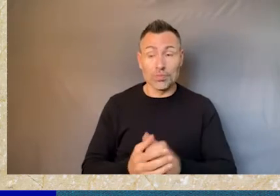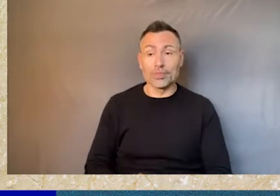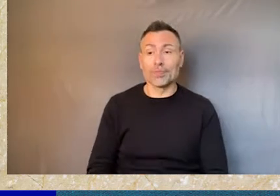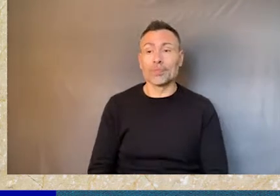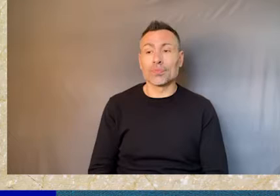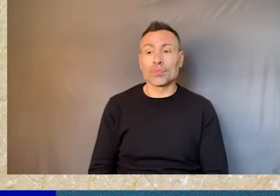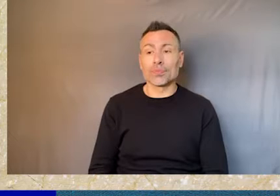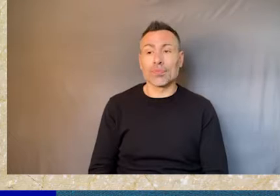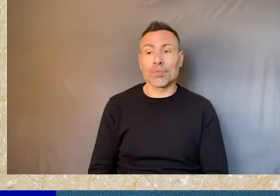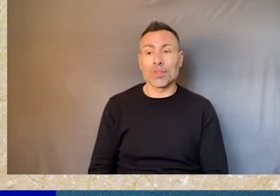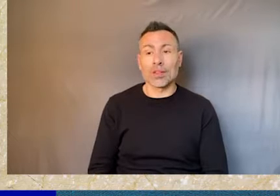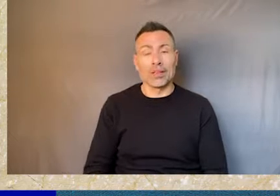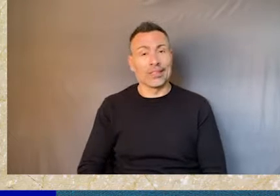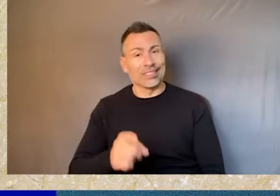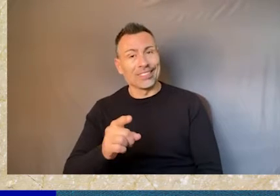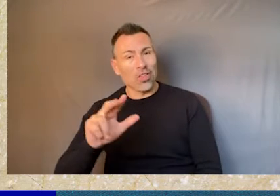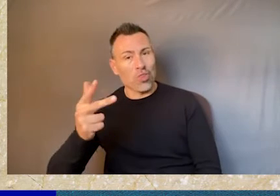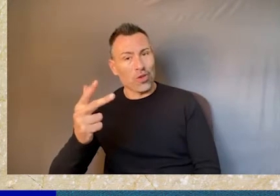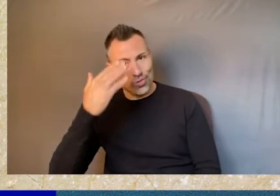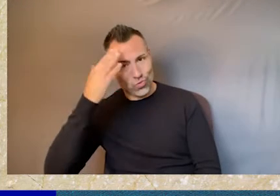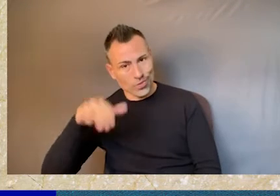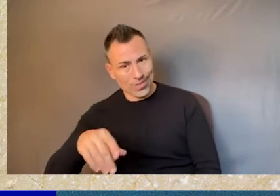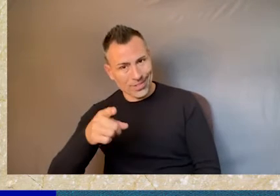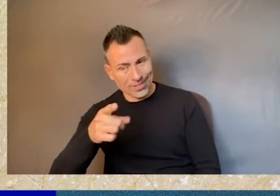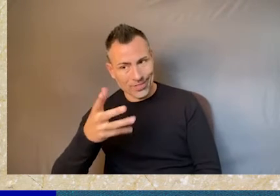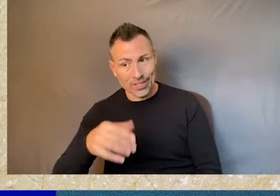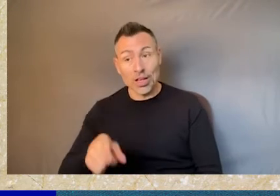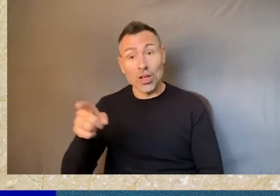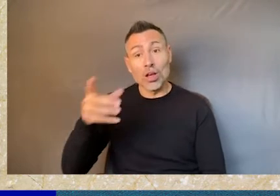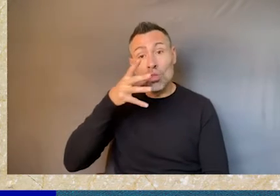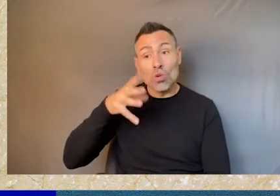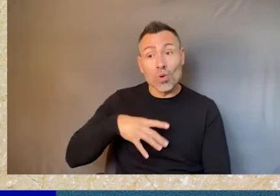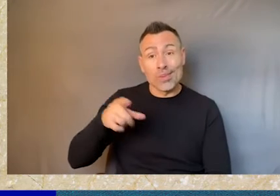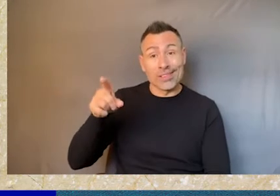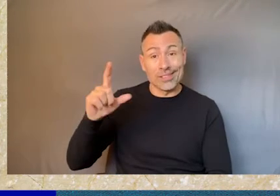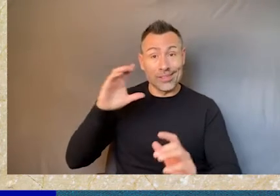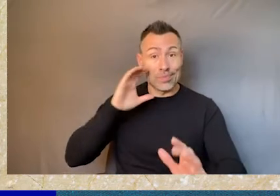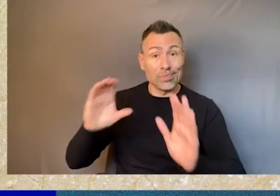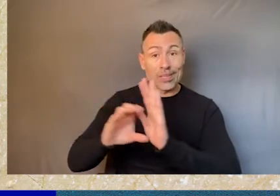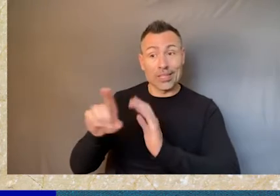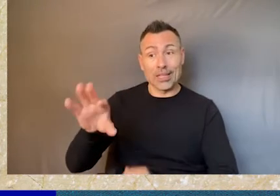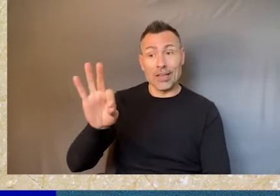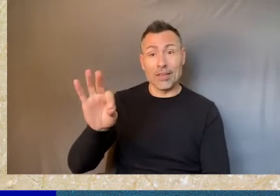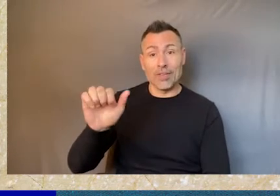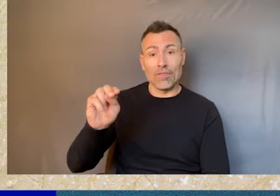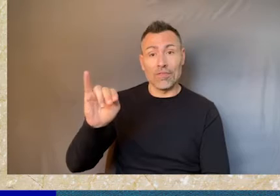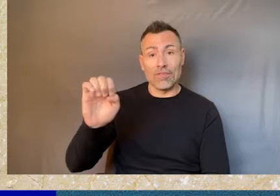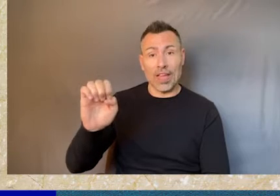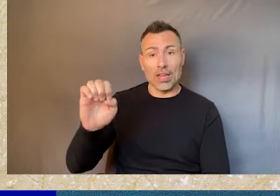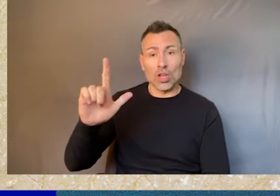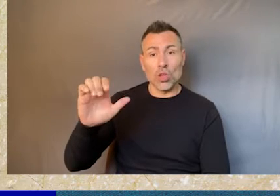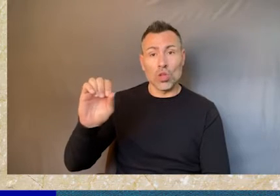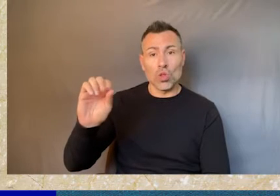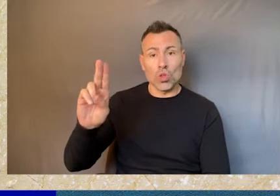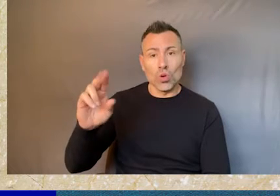So here's the third, did you know? The woman on this PowerPoint is Fannie Lou Hamer.